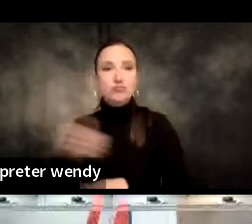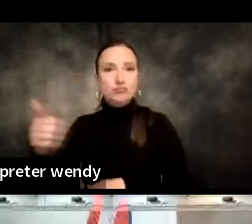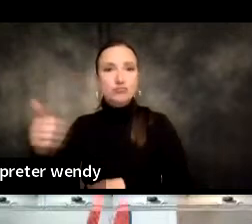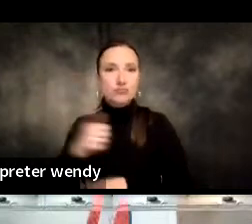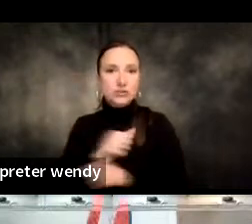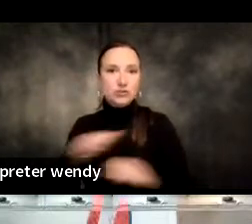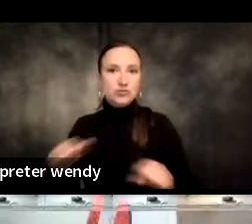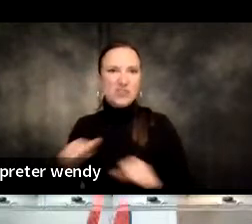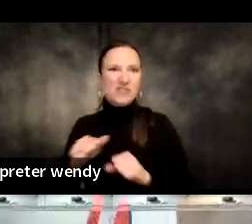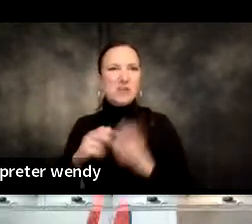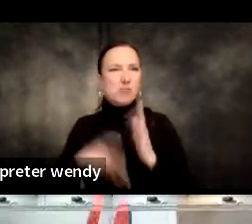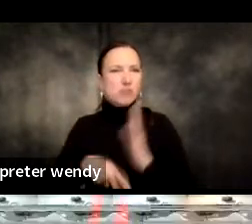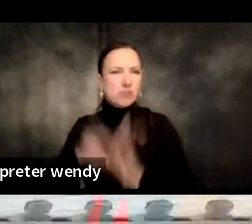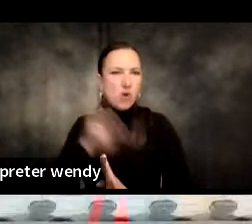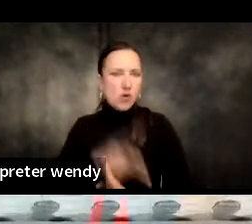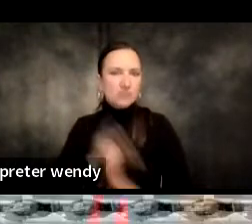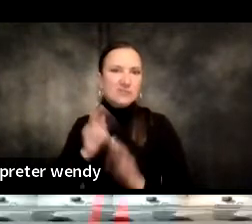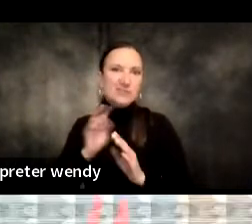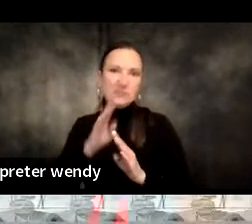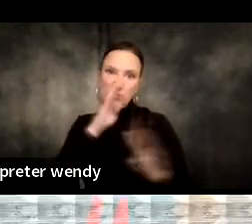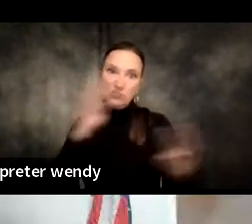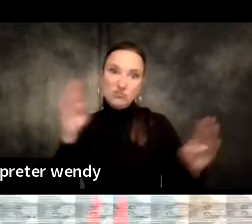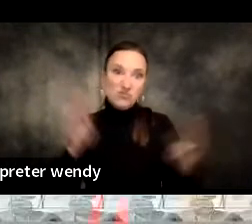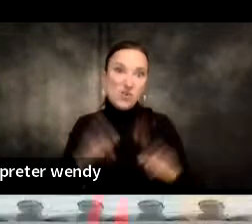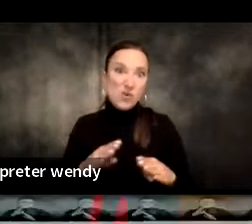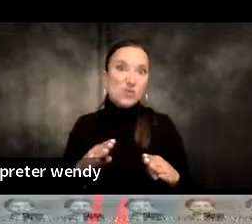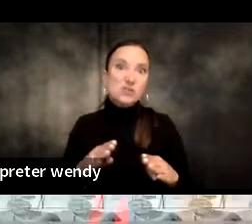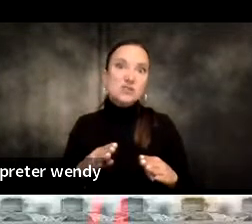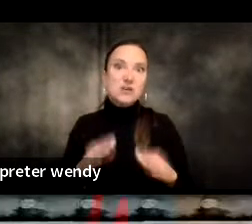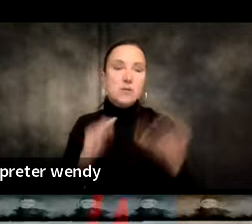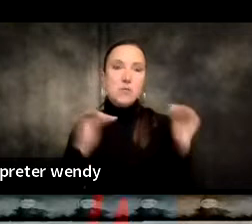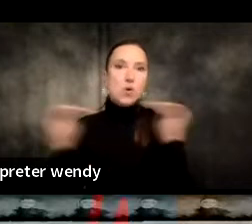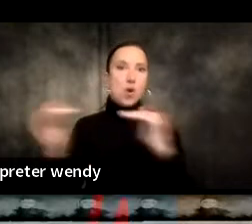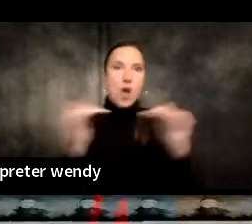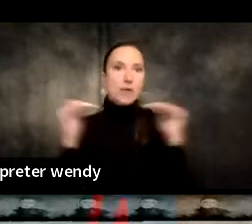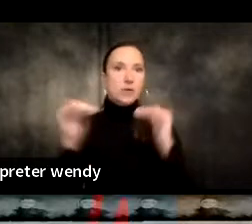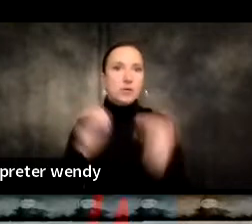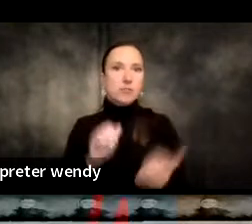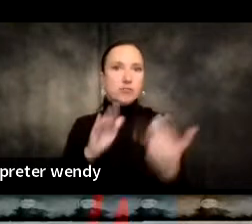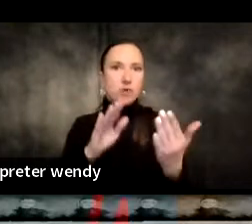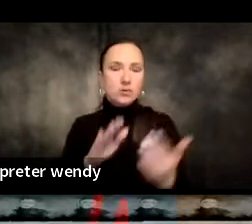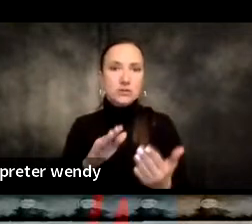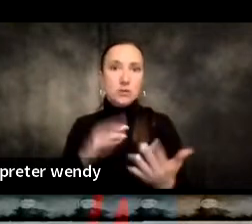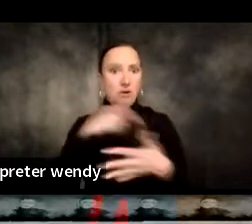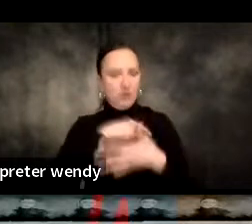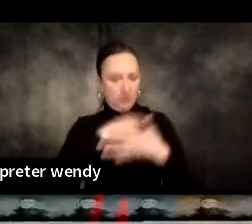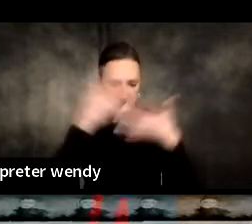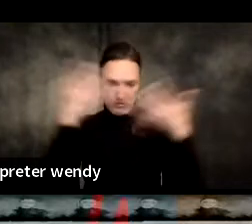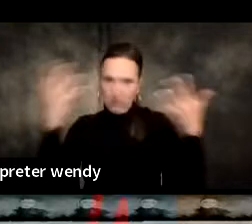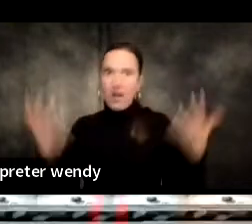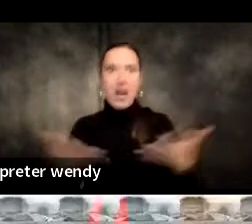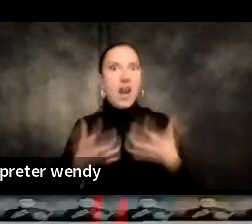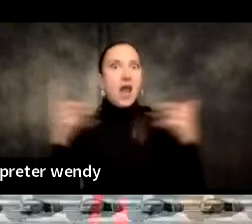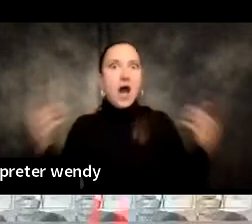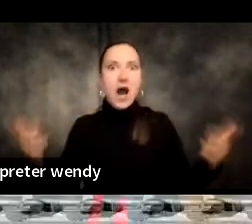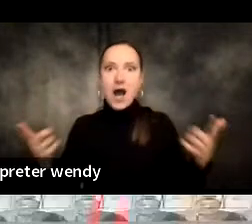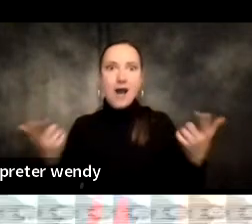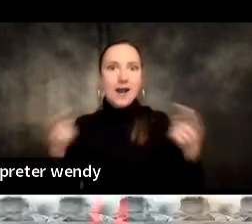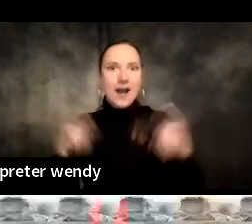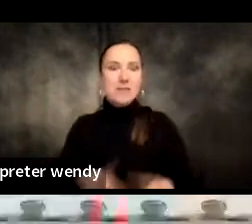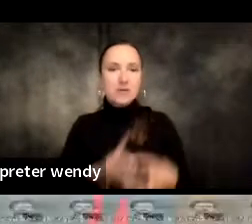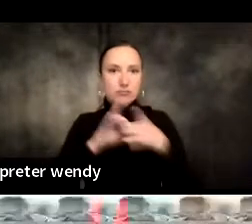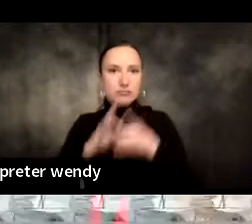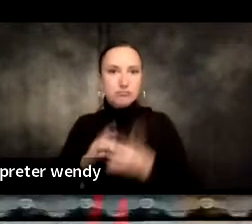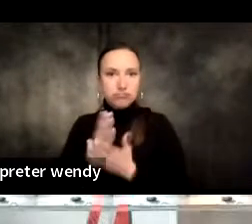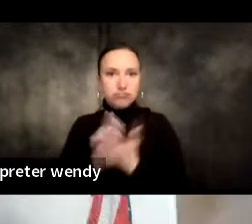safety infrastructure program geared towards more equitable approach. So there's a lot within the mayor's budget